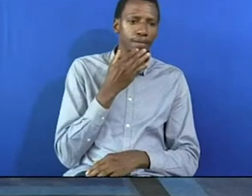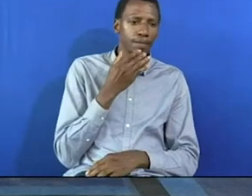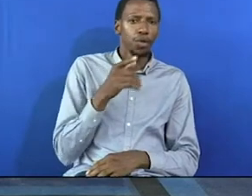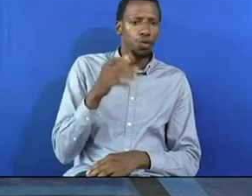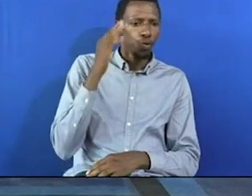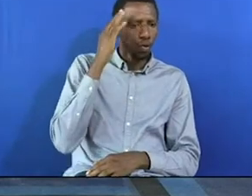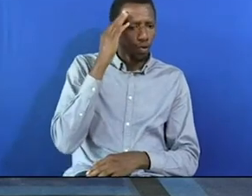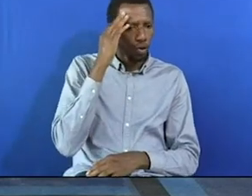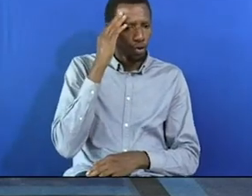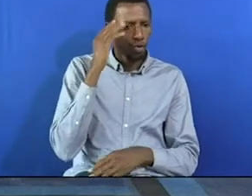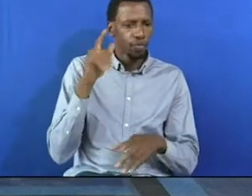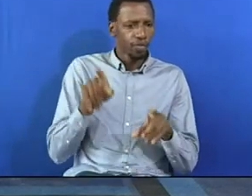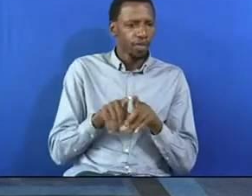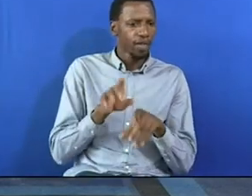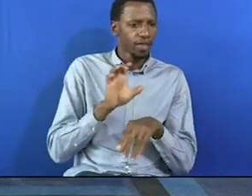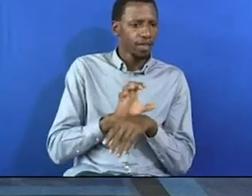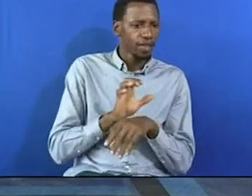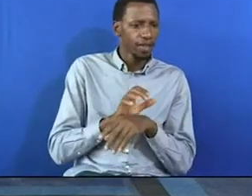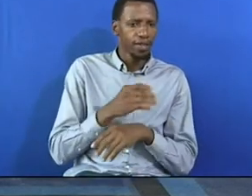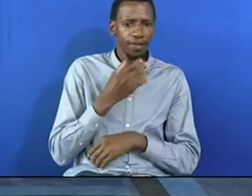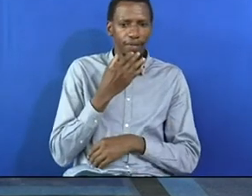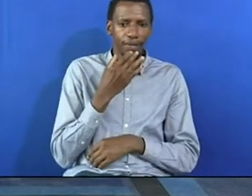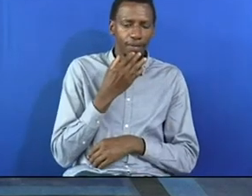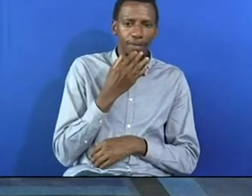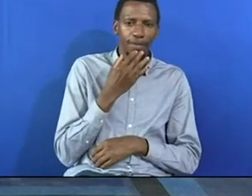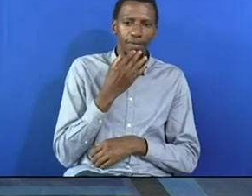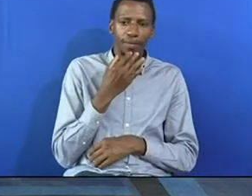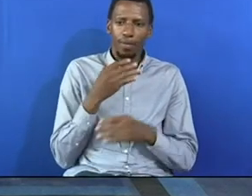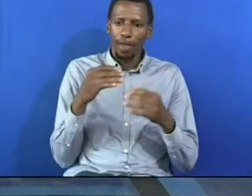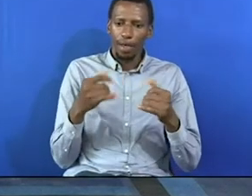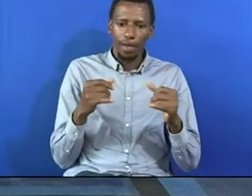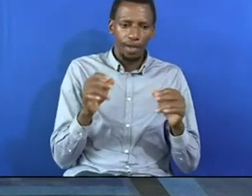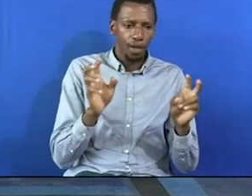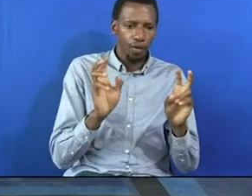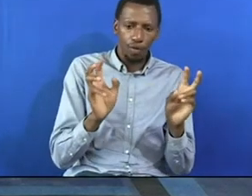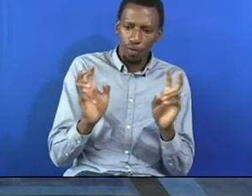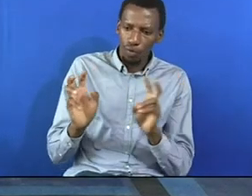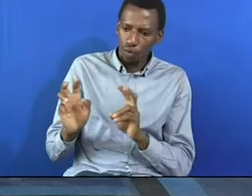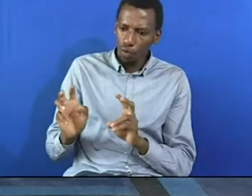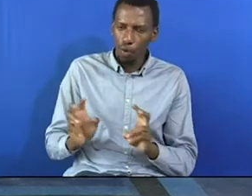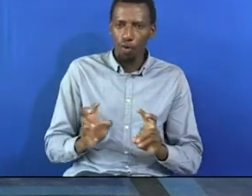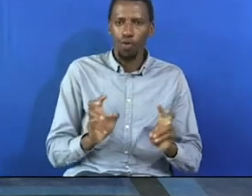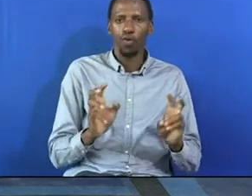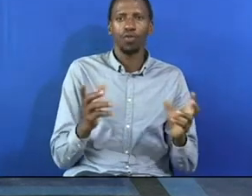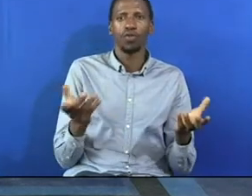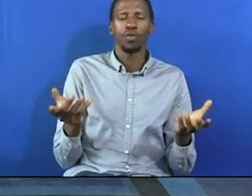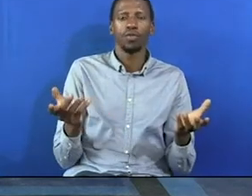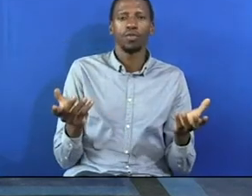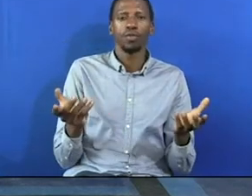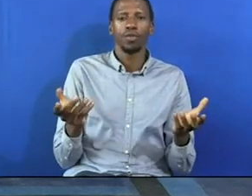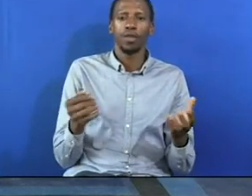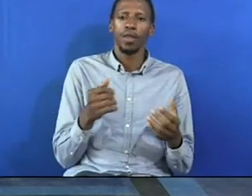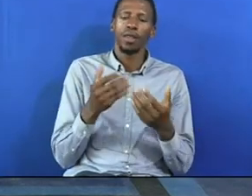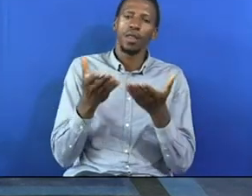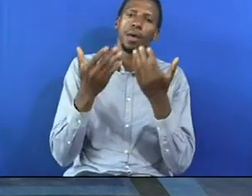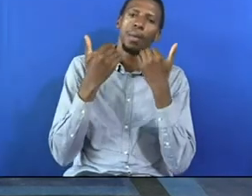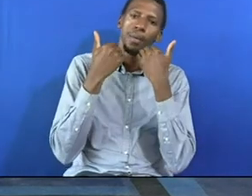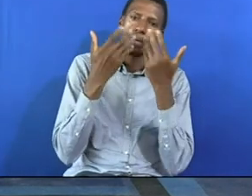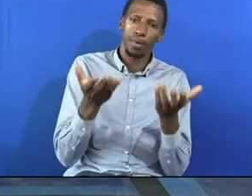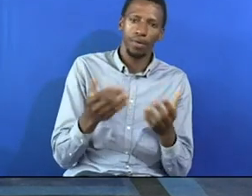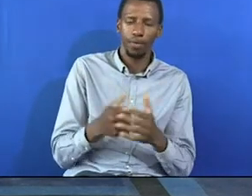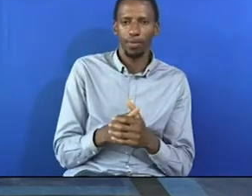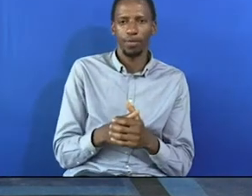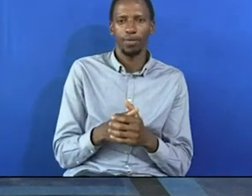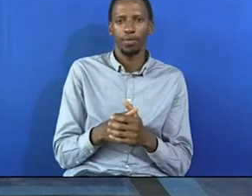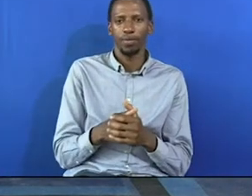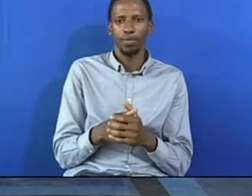You know, as a church, you know, they're trying to look for a page in the manual that addresses your issue. It's not there. Yeah, well,